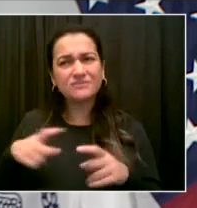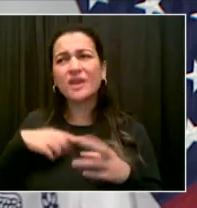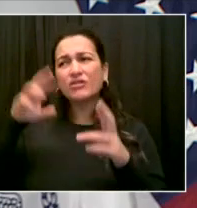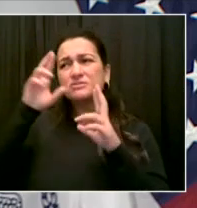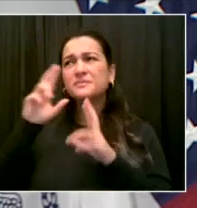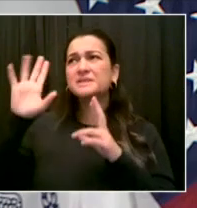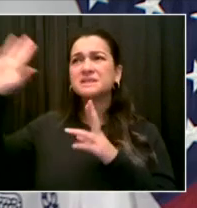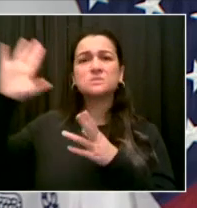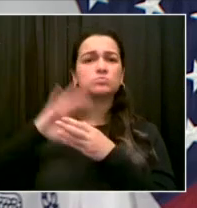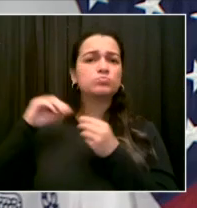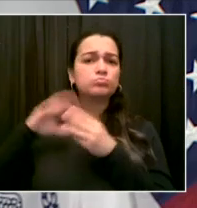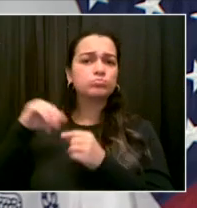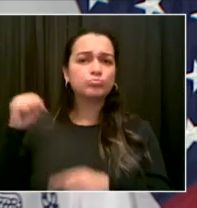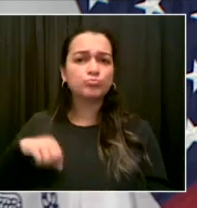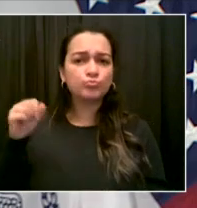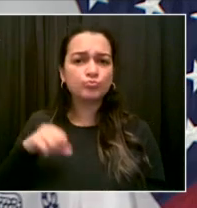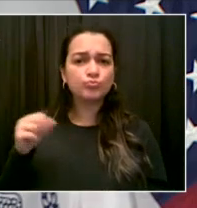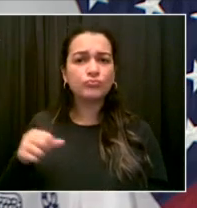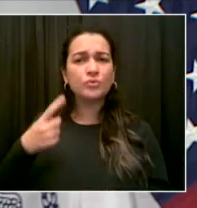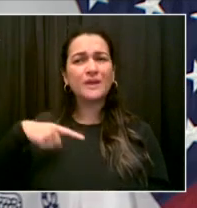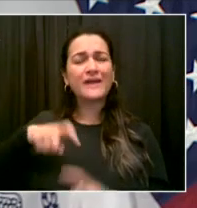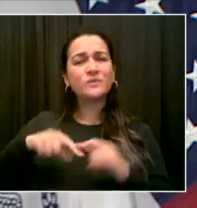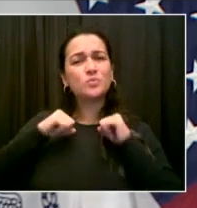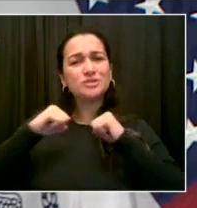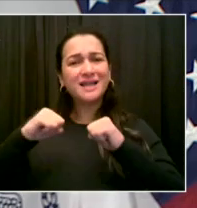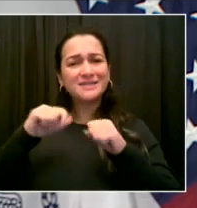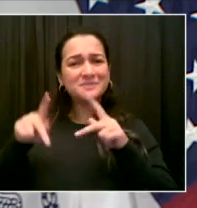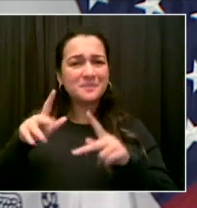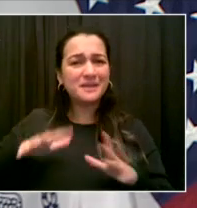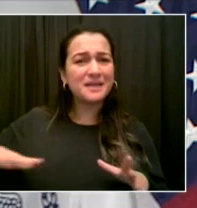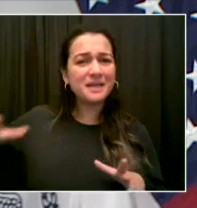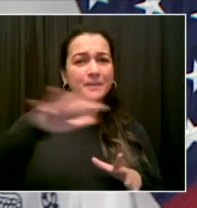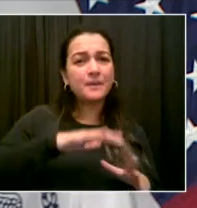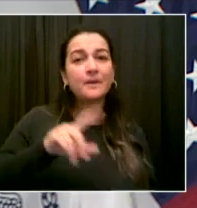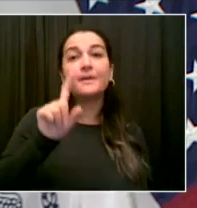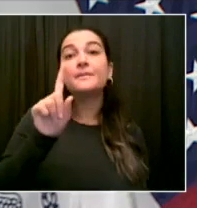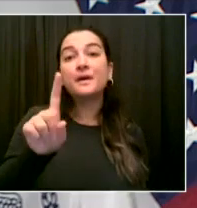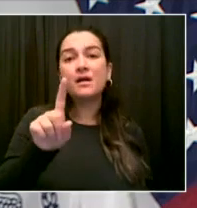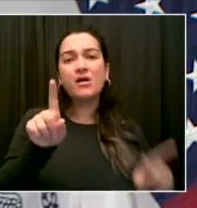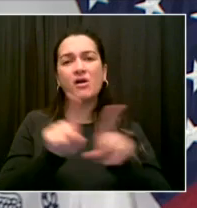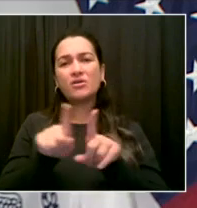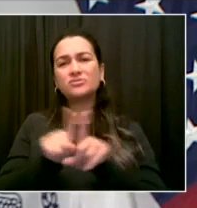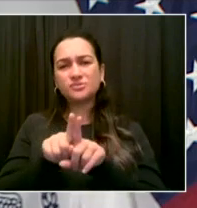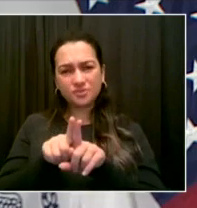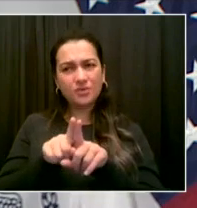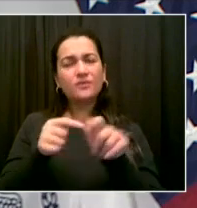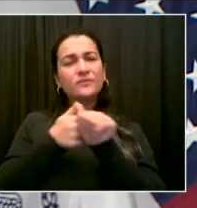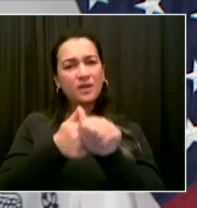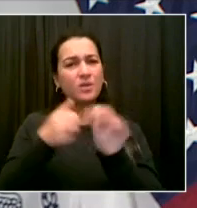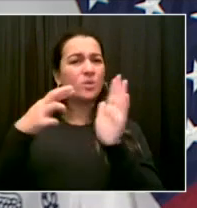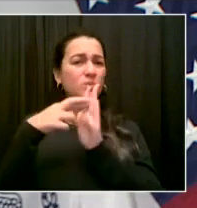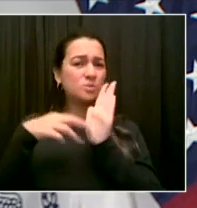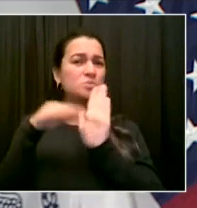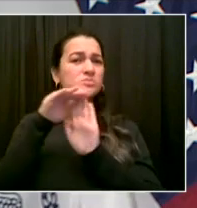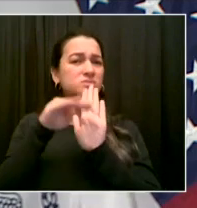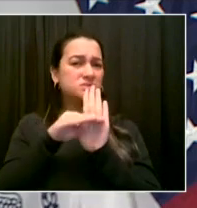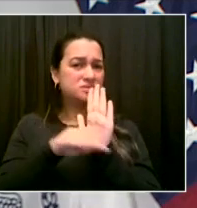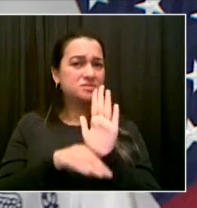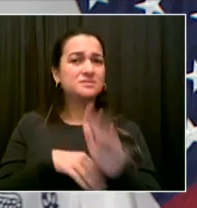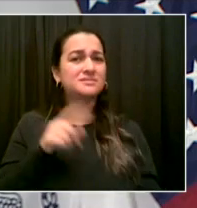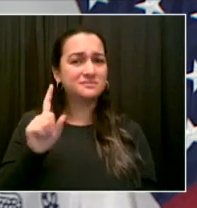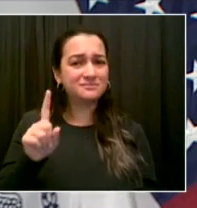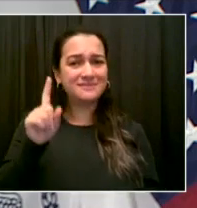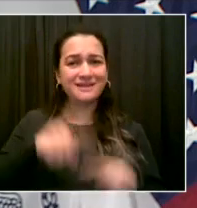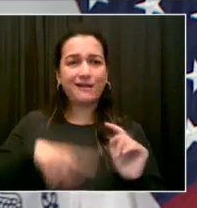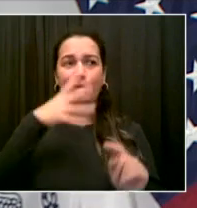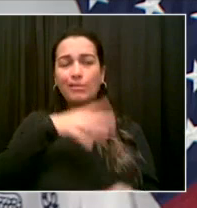protect people always. And we're especially showing that with hate crimes, there's going to be aggressive follow-up. I really want to